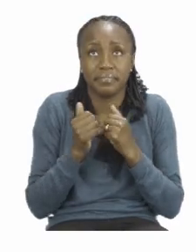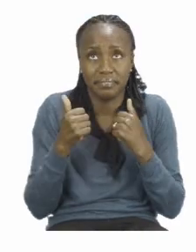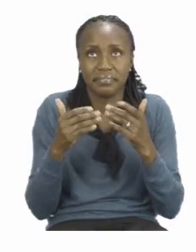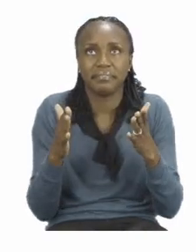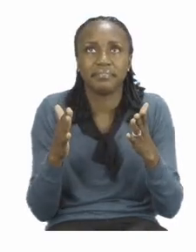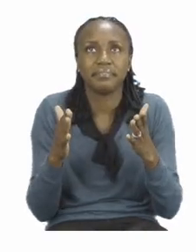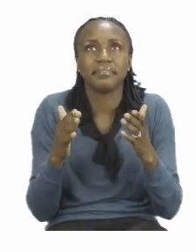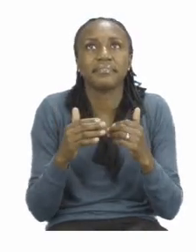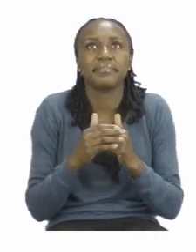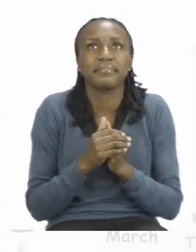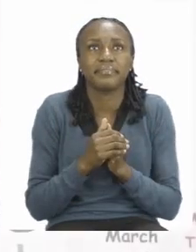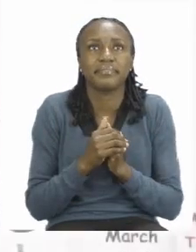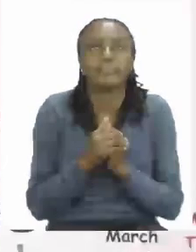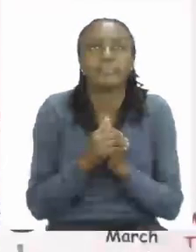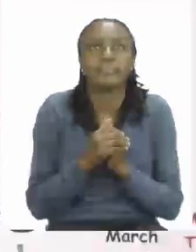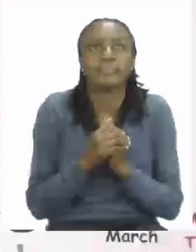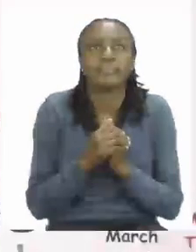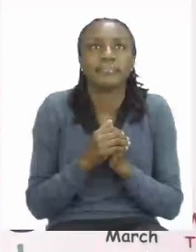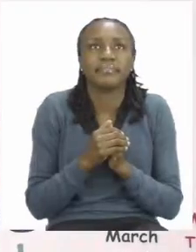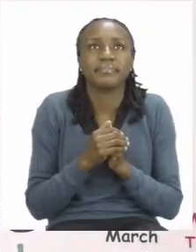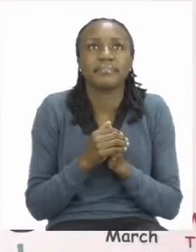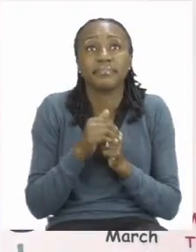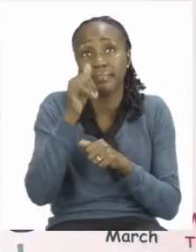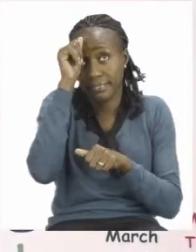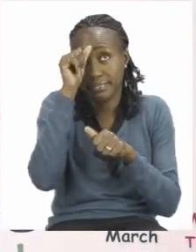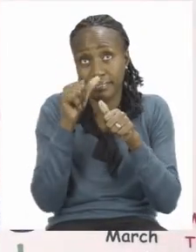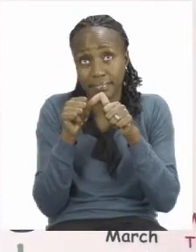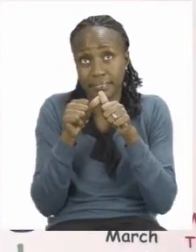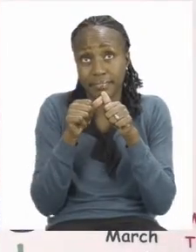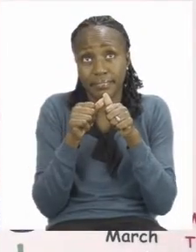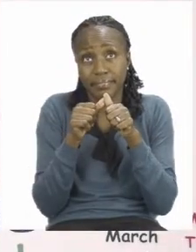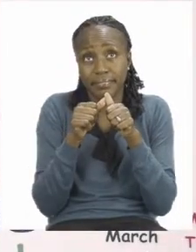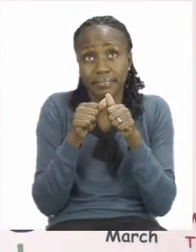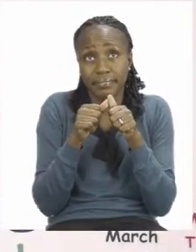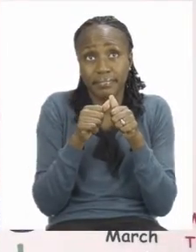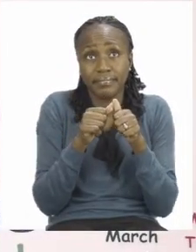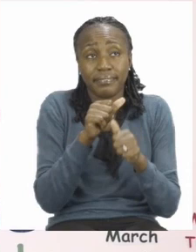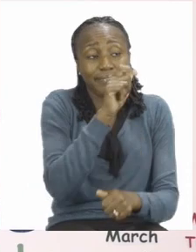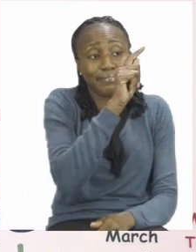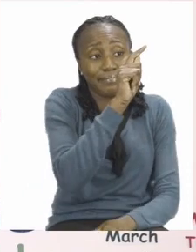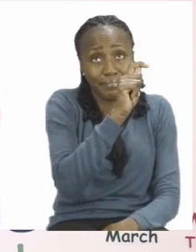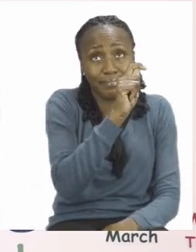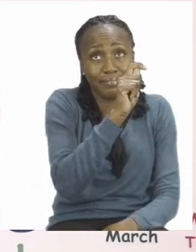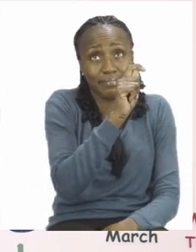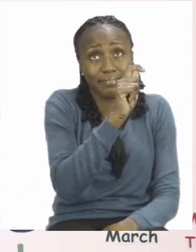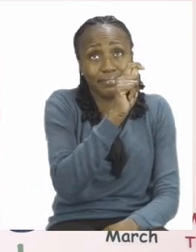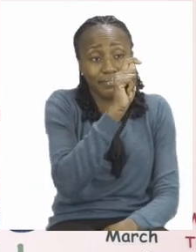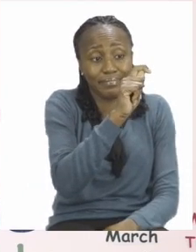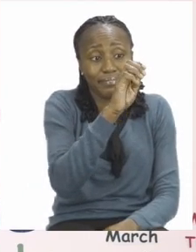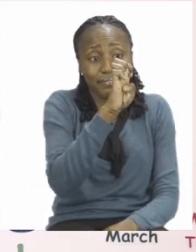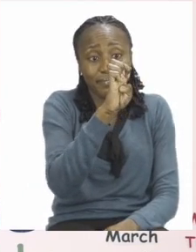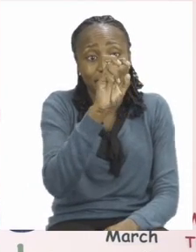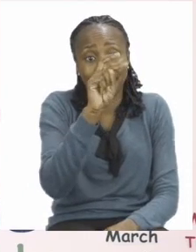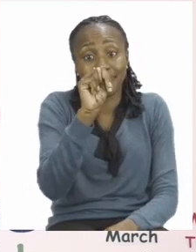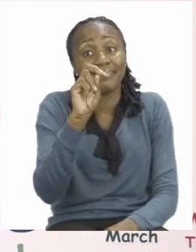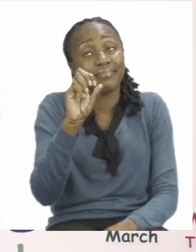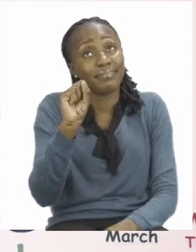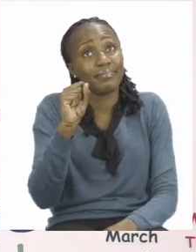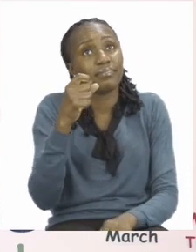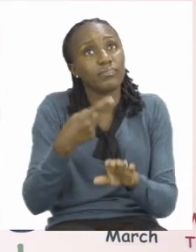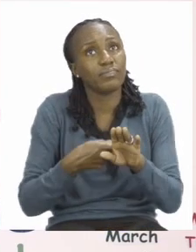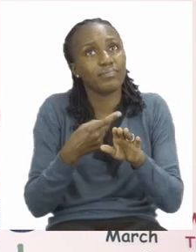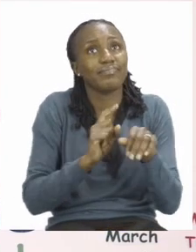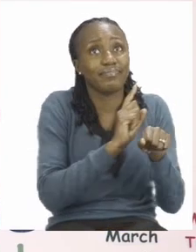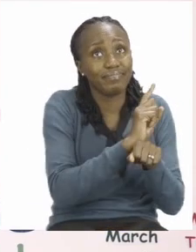board. Now remember, boys and girls, Mr. Tens likes to stand in front. That is why he is there. And then